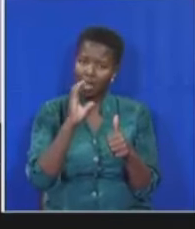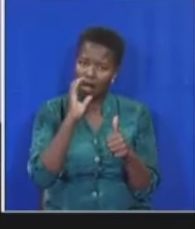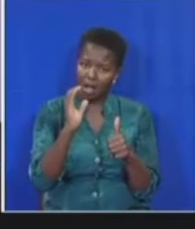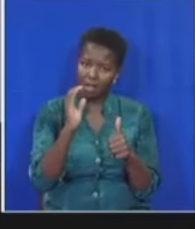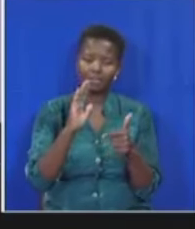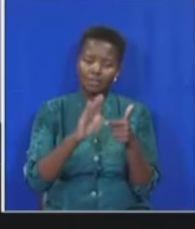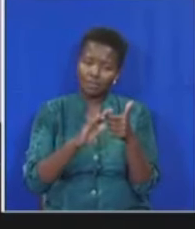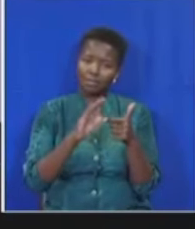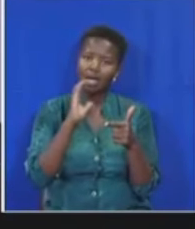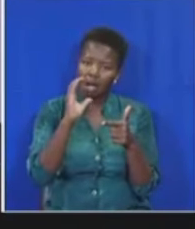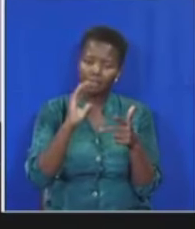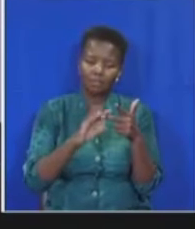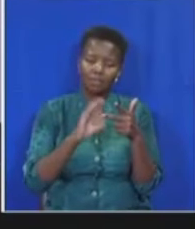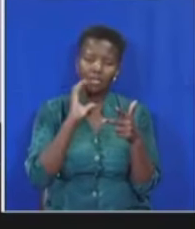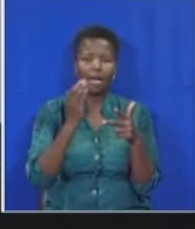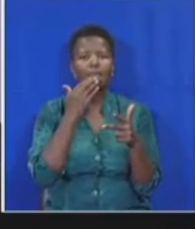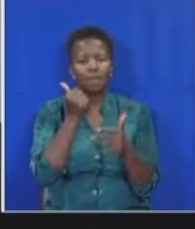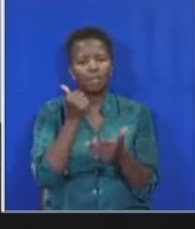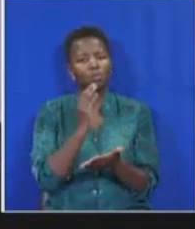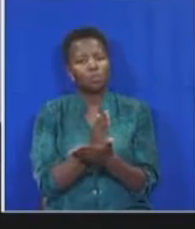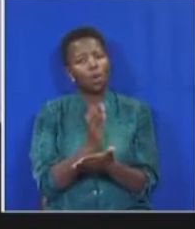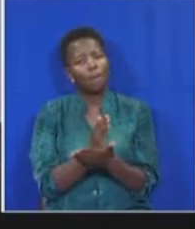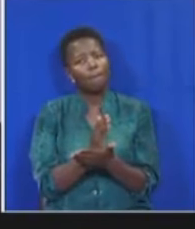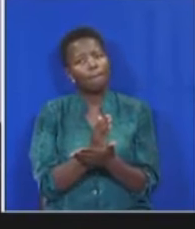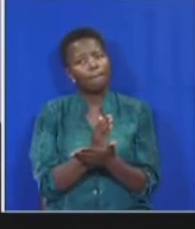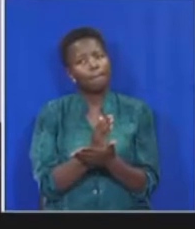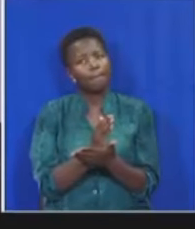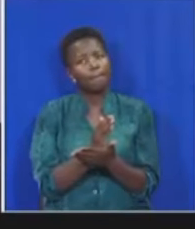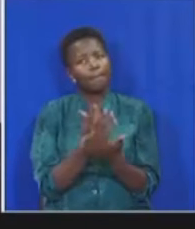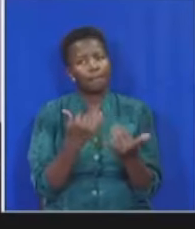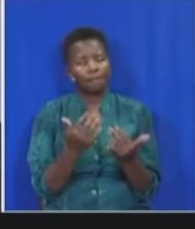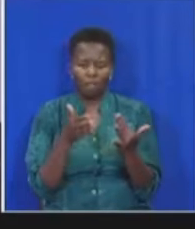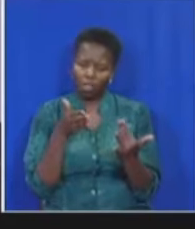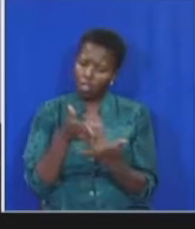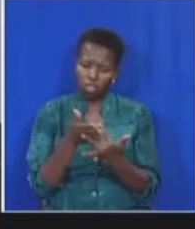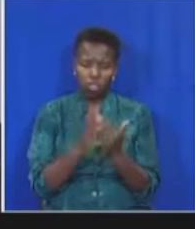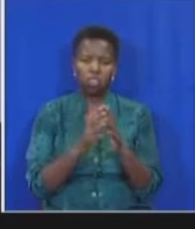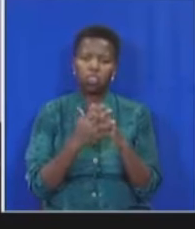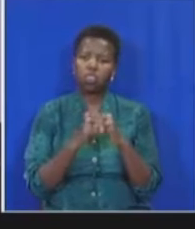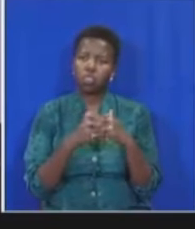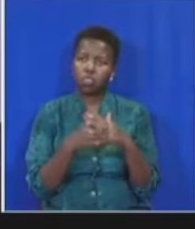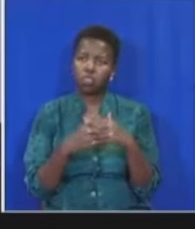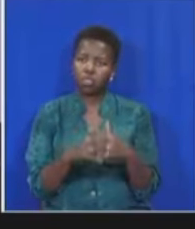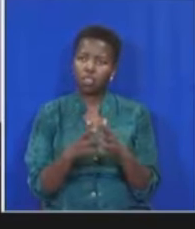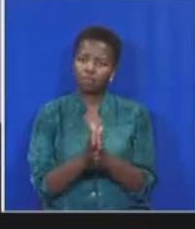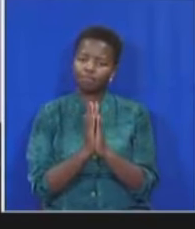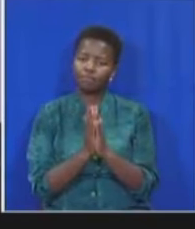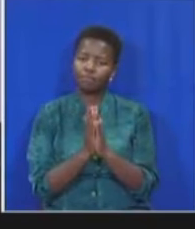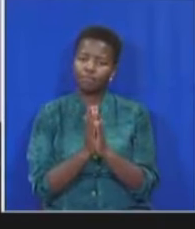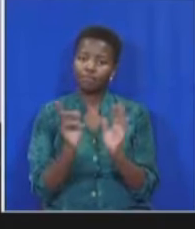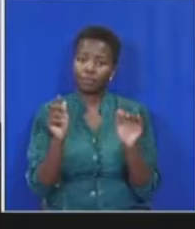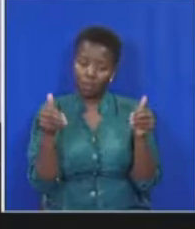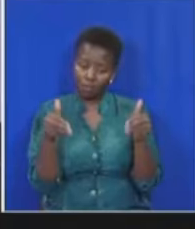not participate. Please don't. It disrupts the proceedings of the house. We welcome your